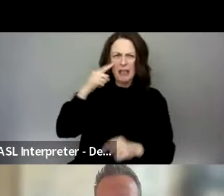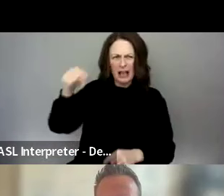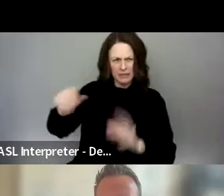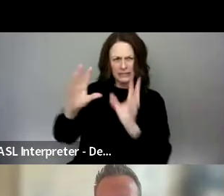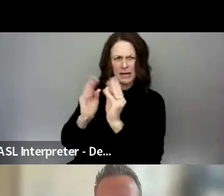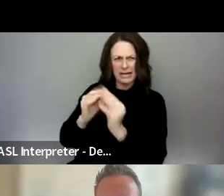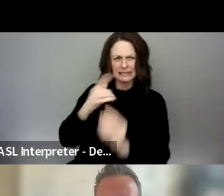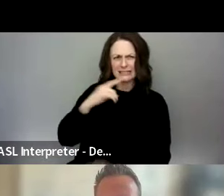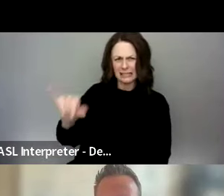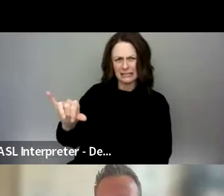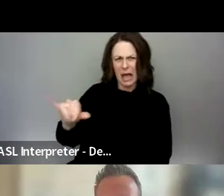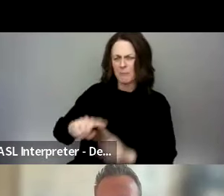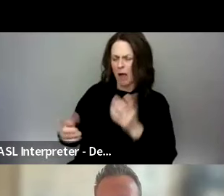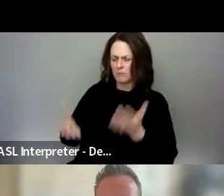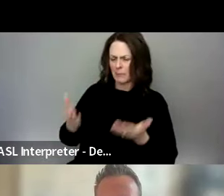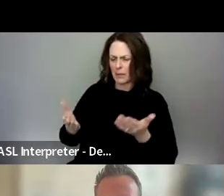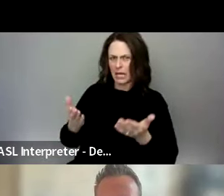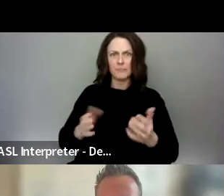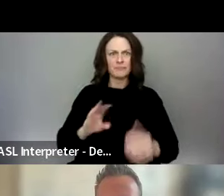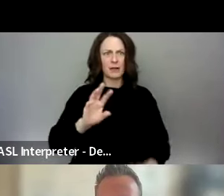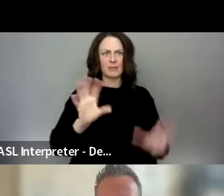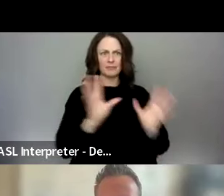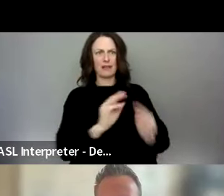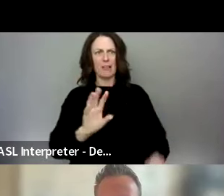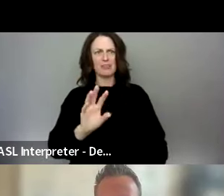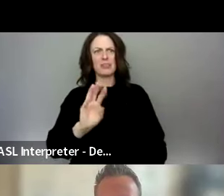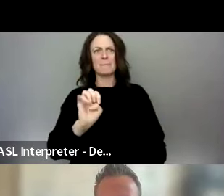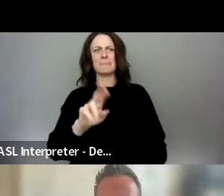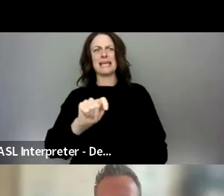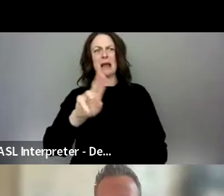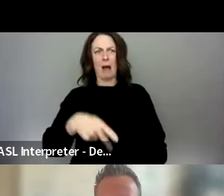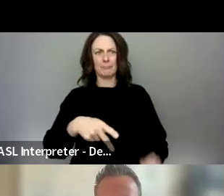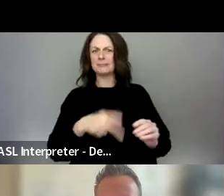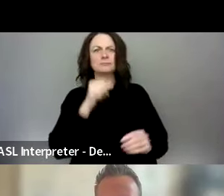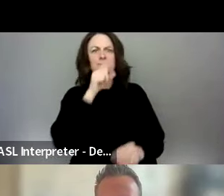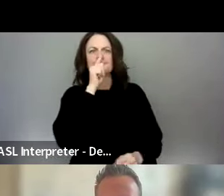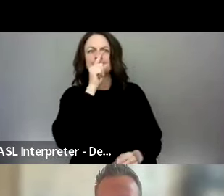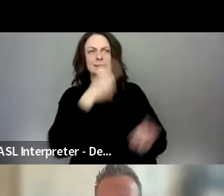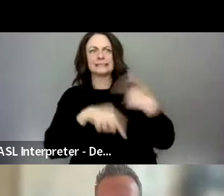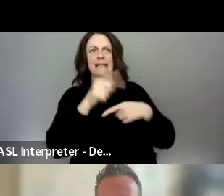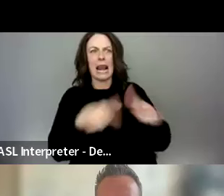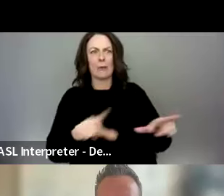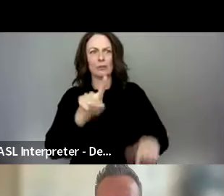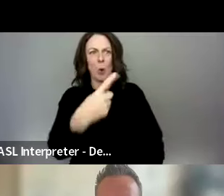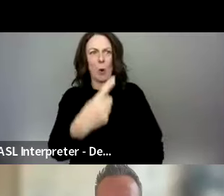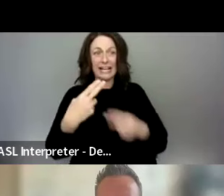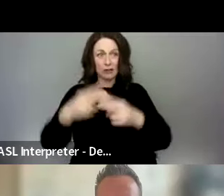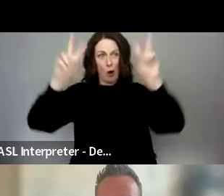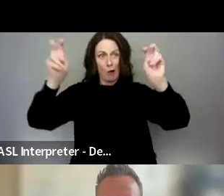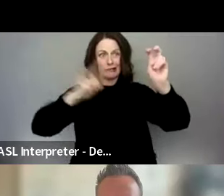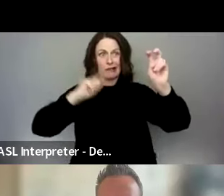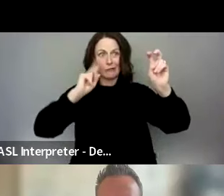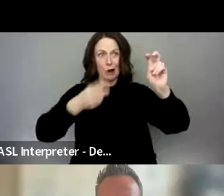that, but probably the meetup does not say that it is in sign language. It is called